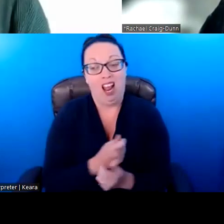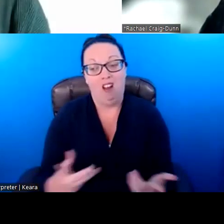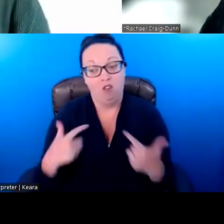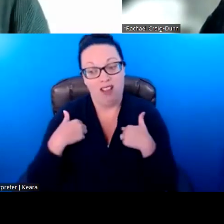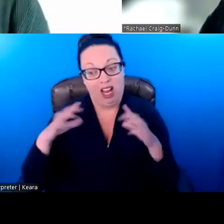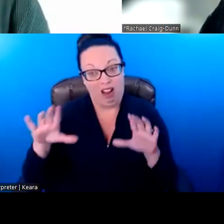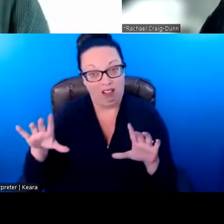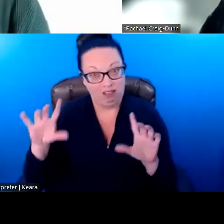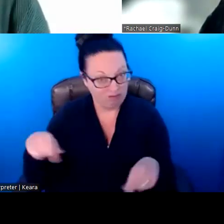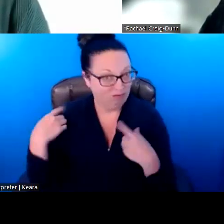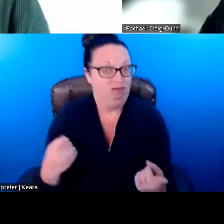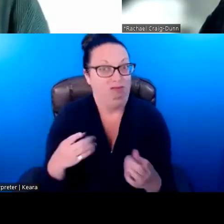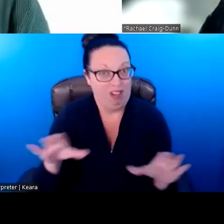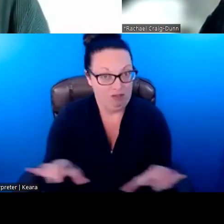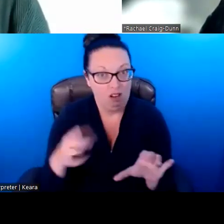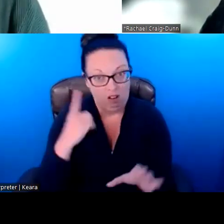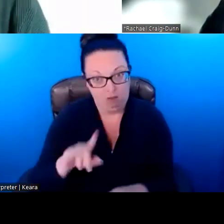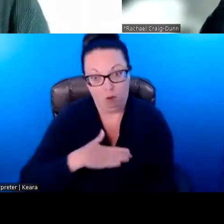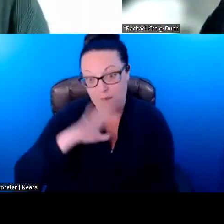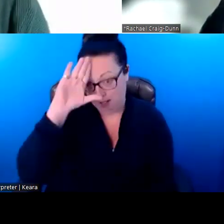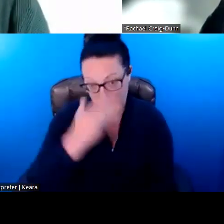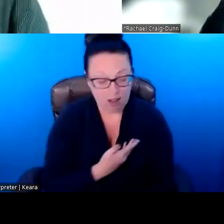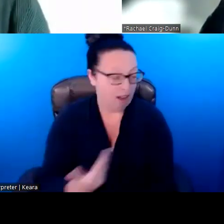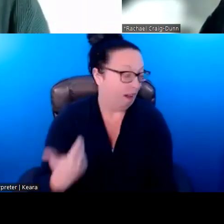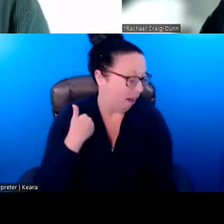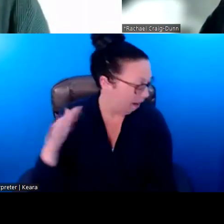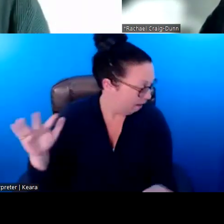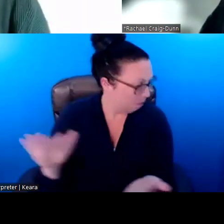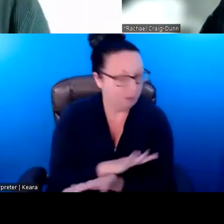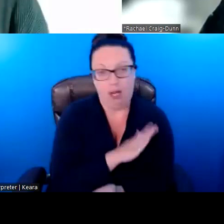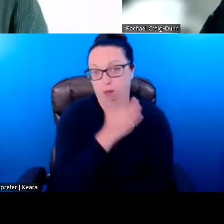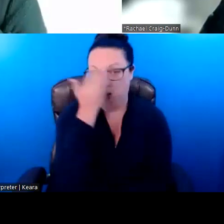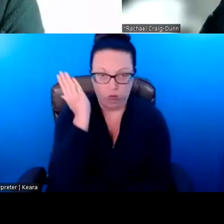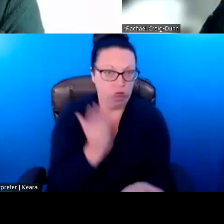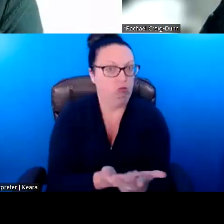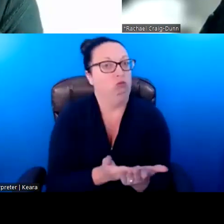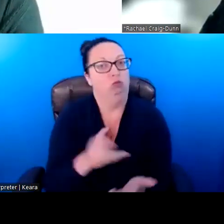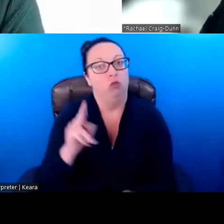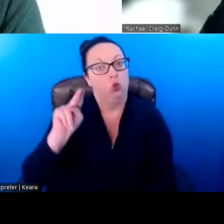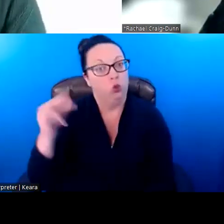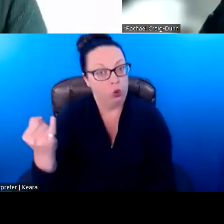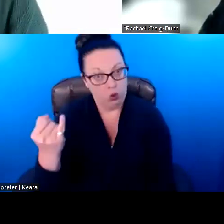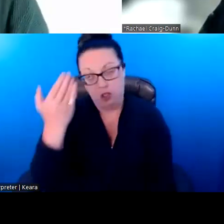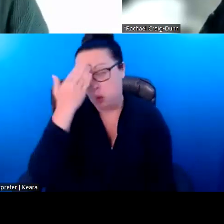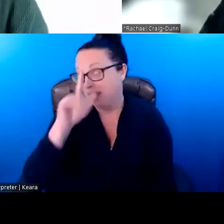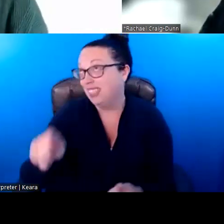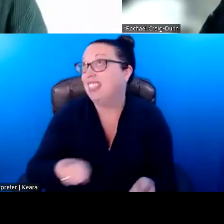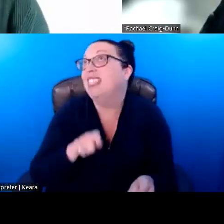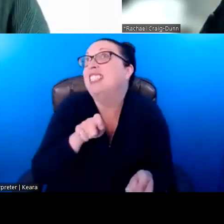my son. I mean, there's a paper trail. New Jersey knows exactly who I